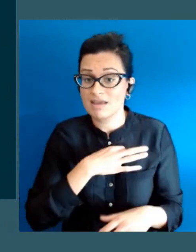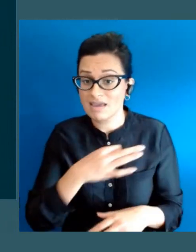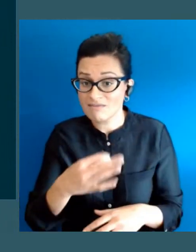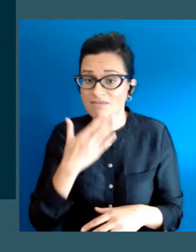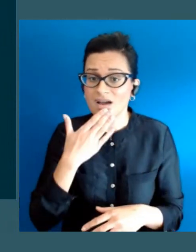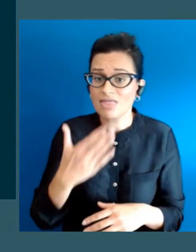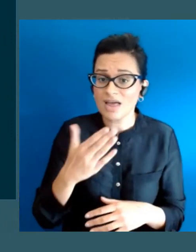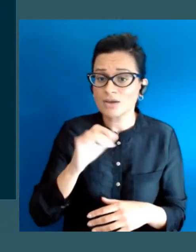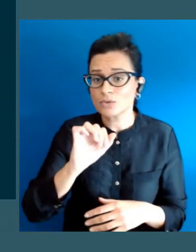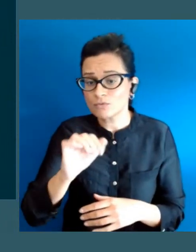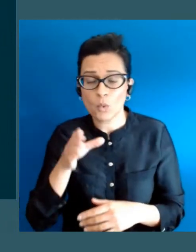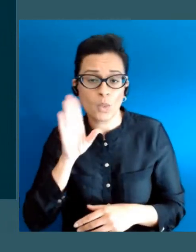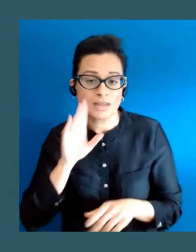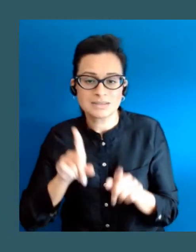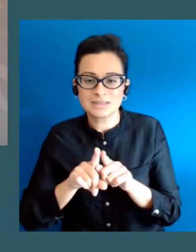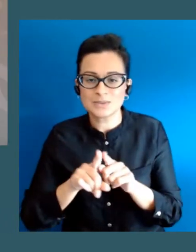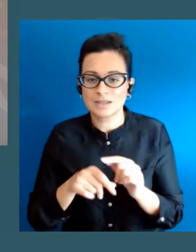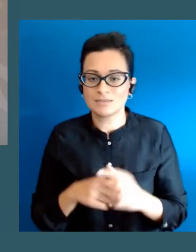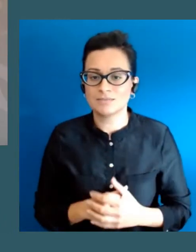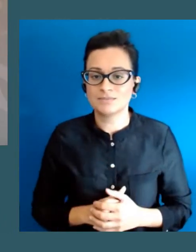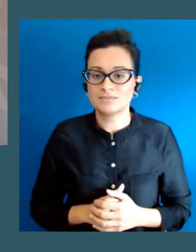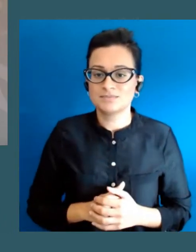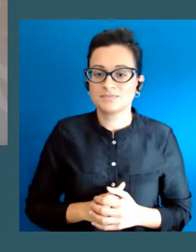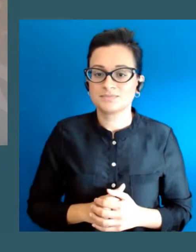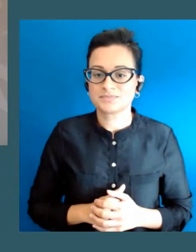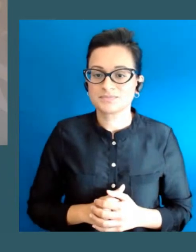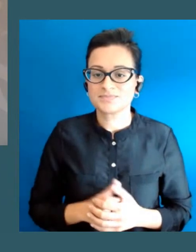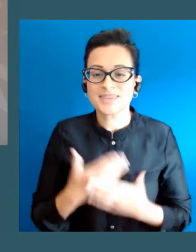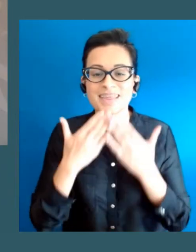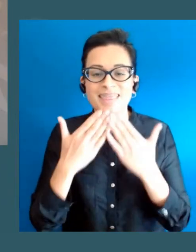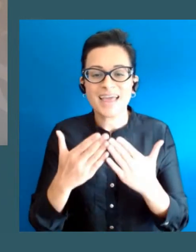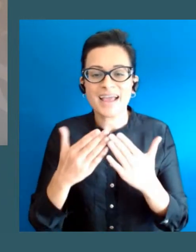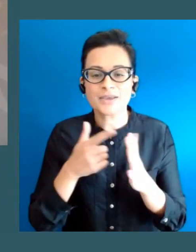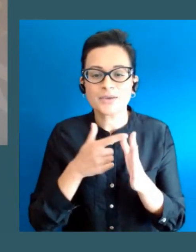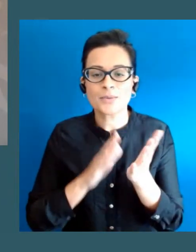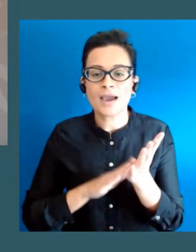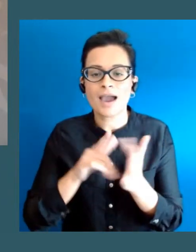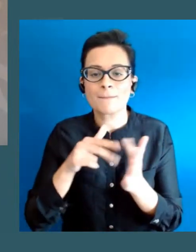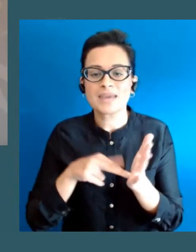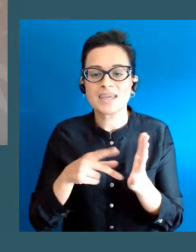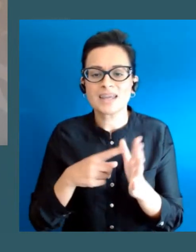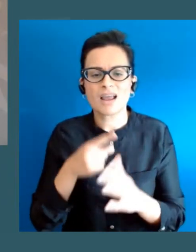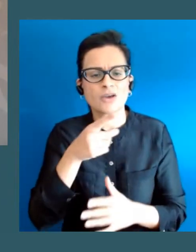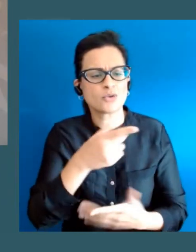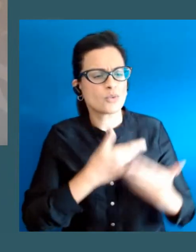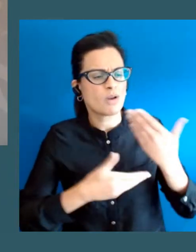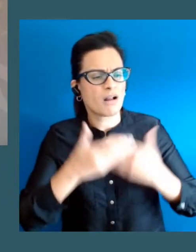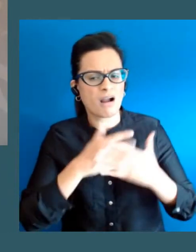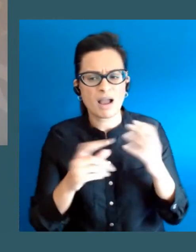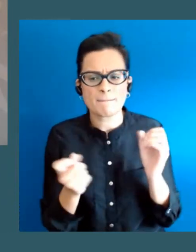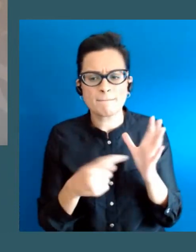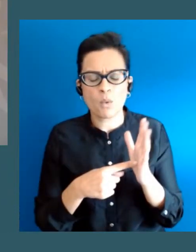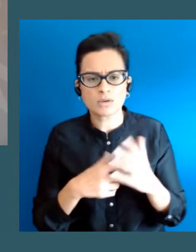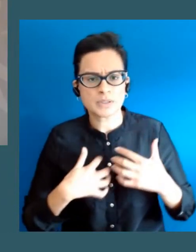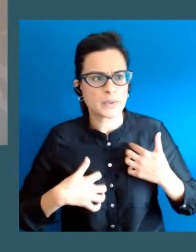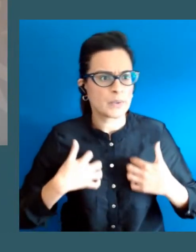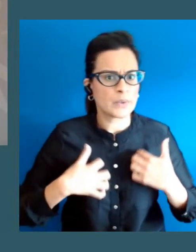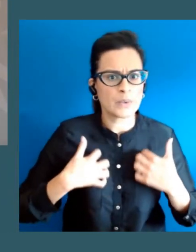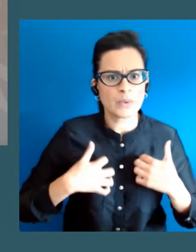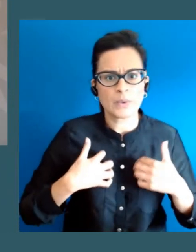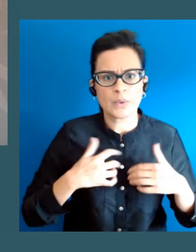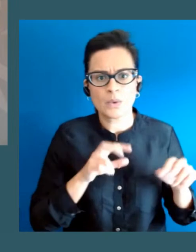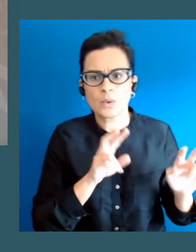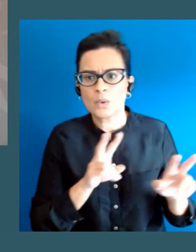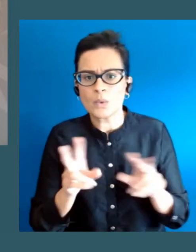listening. Thank you, Amina. Like you say, it's really important, hope on the horizon for our food allergic